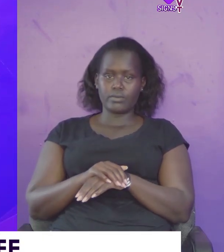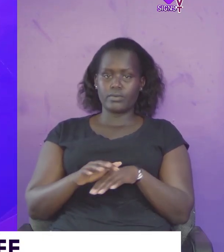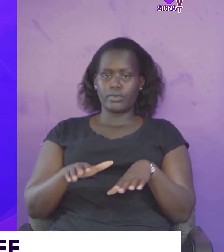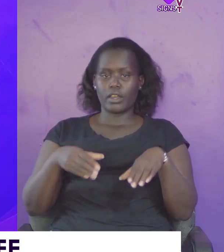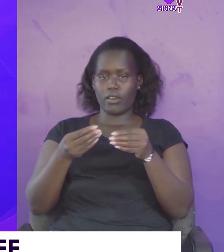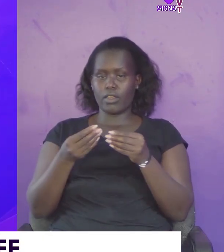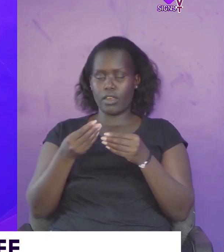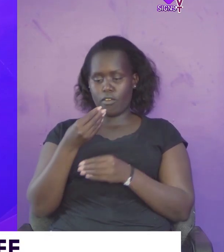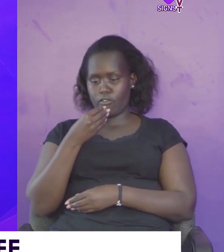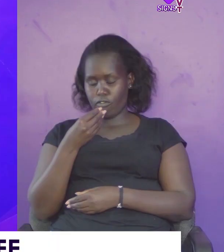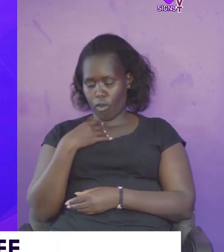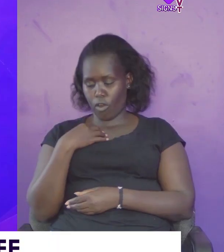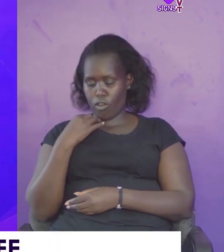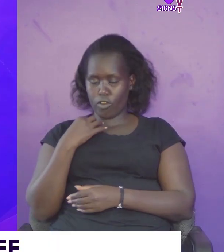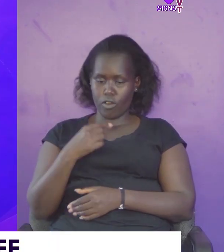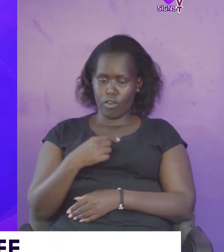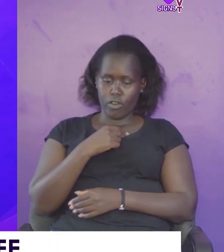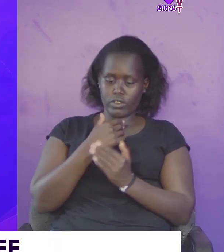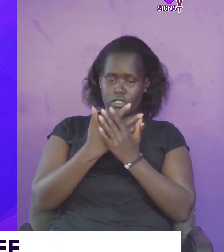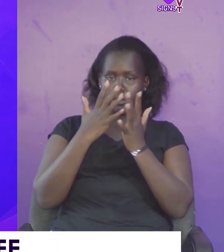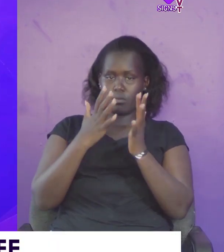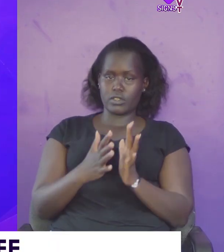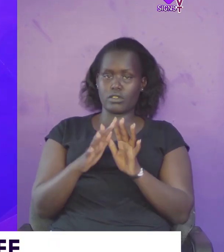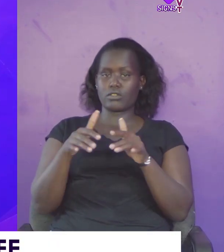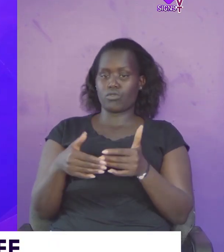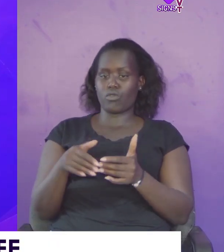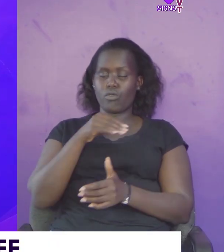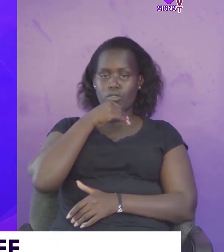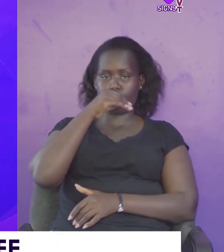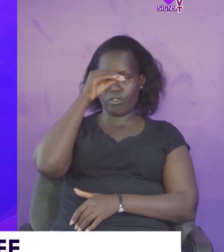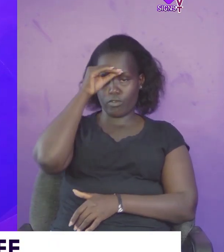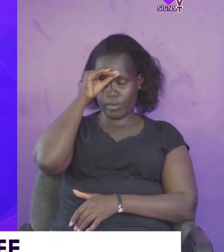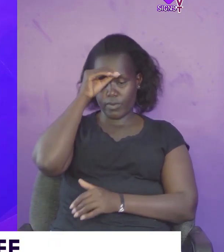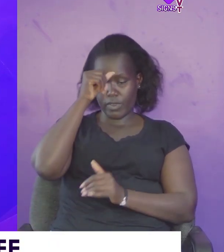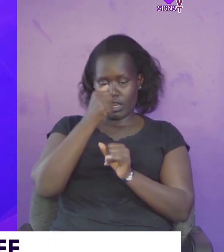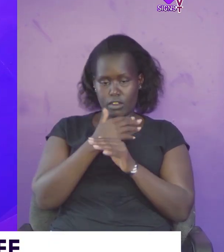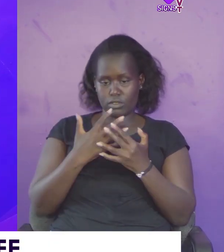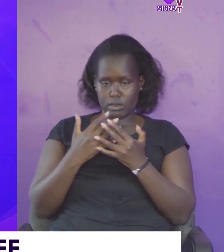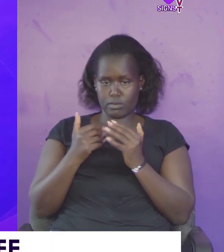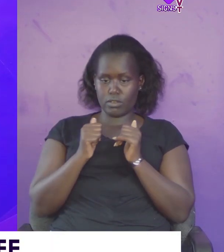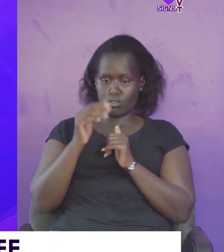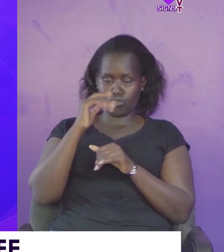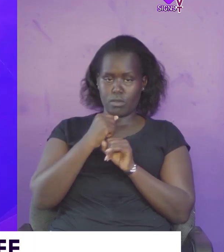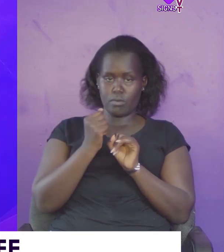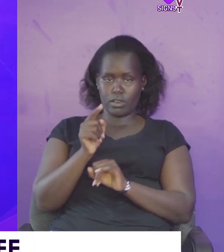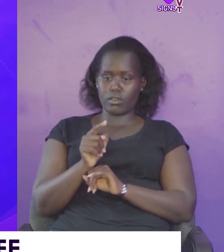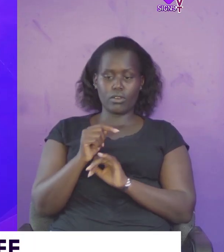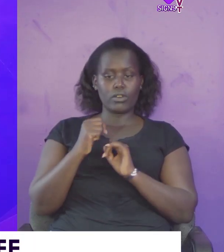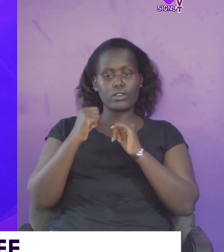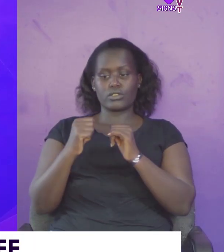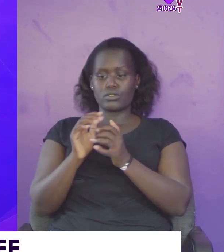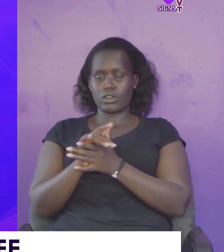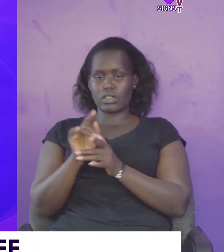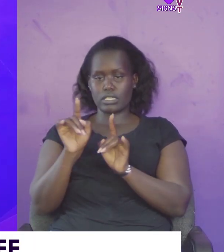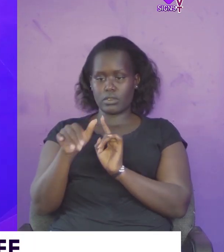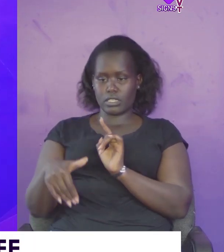water, whatever, visit the prisoners or visit the orphan. Do something that will make you strong as a youth.